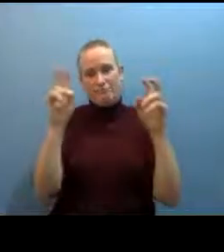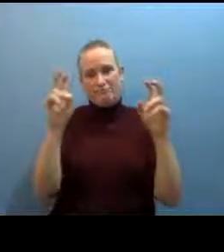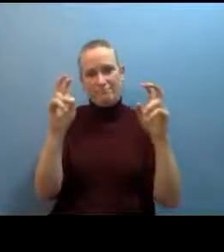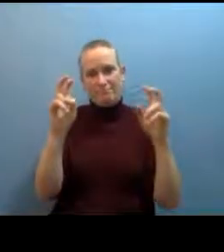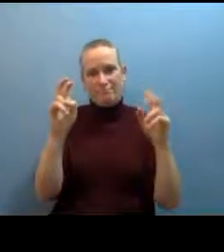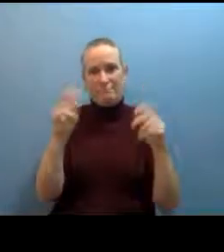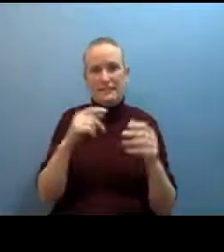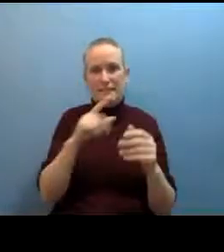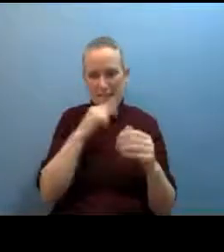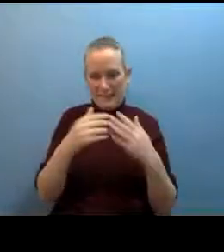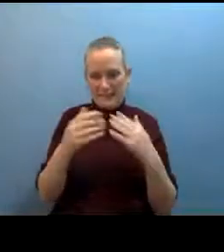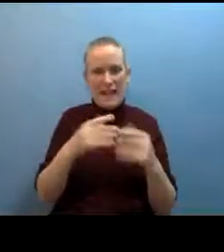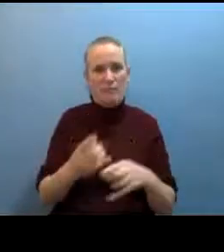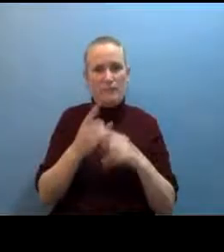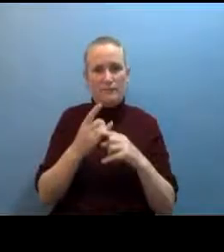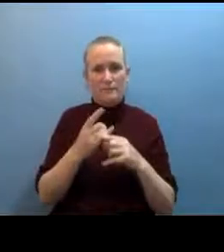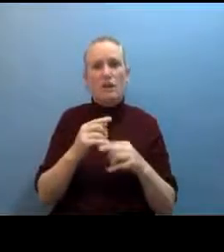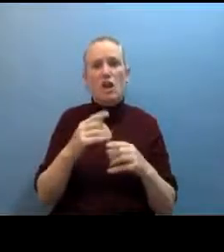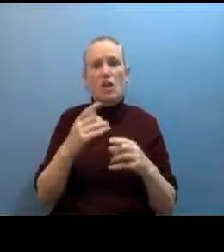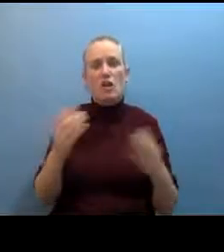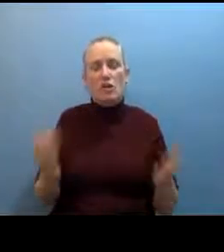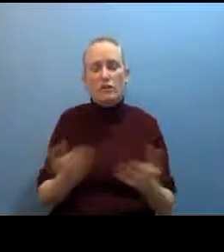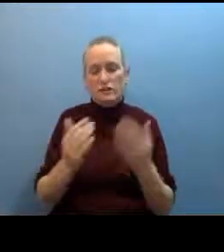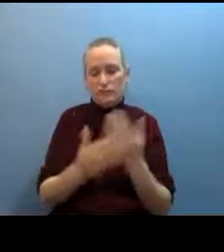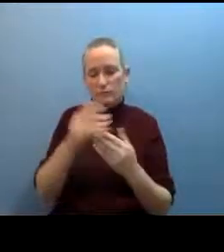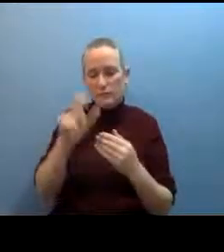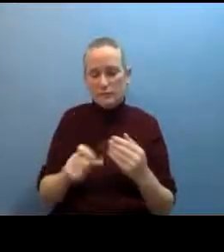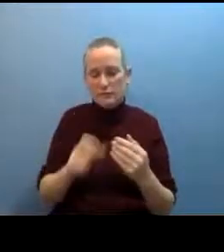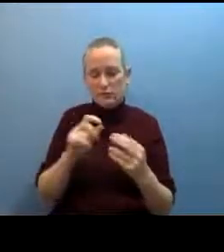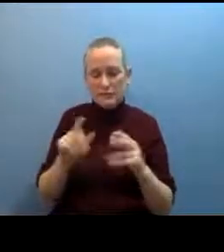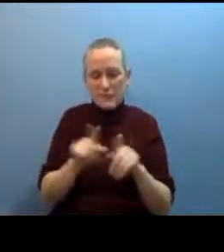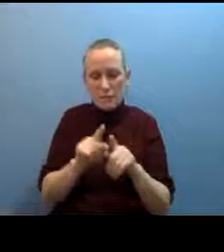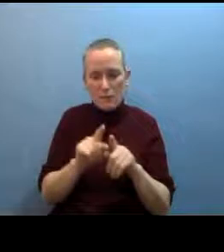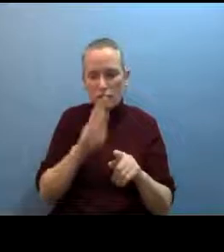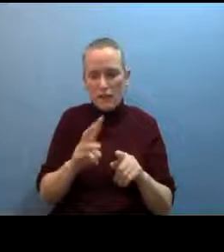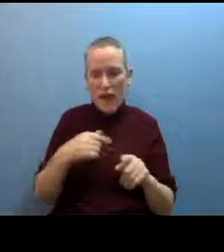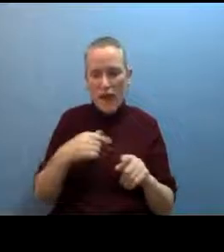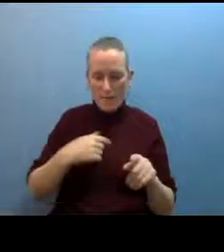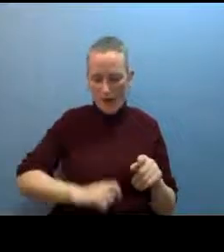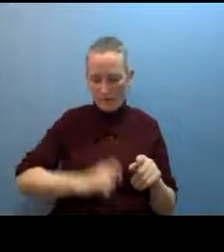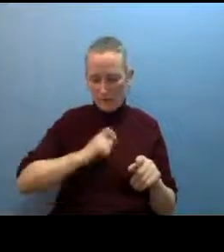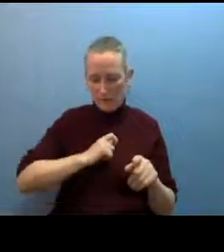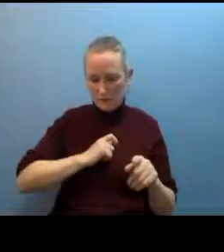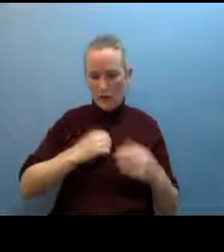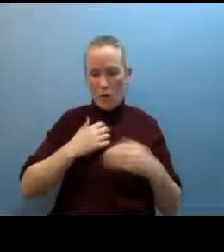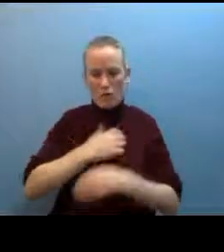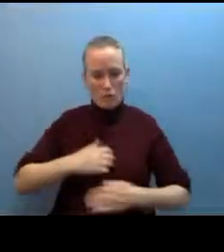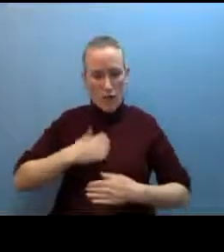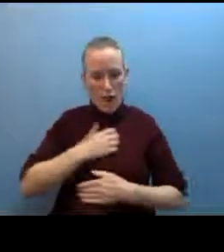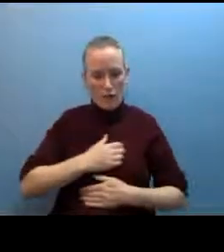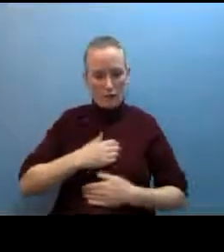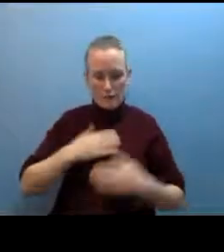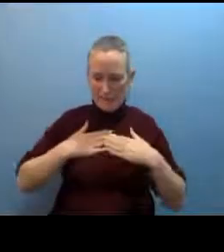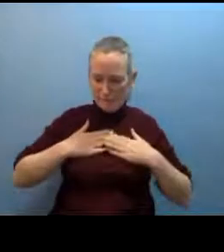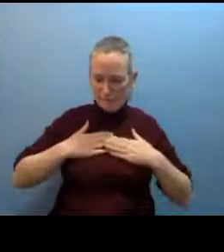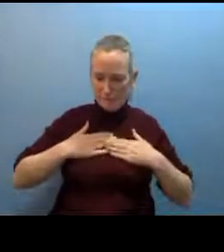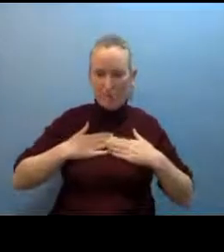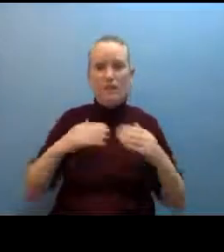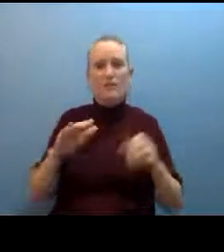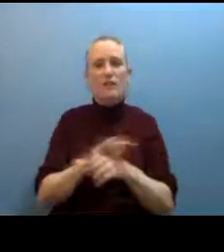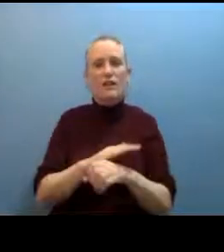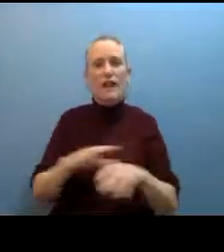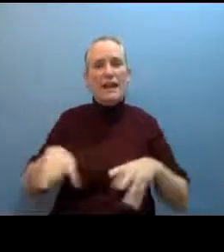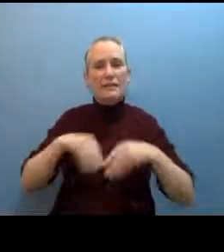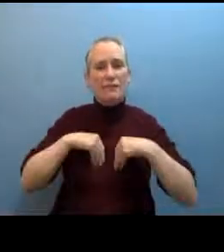encouraging a young person to repeat something like, I'm confident, I'm comfortable in my own skin, I fully accept myself and know that I can achieve great